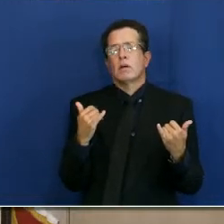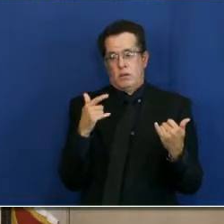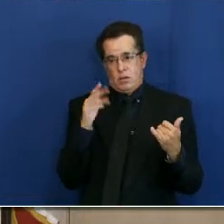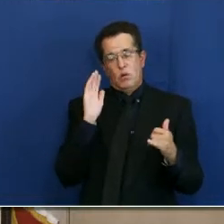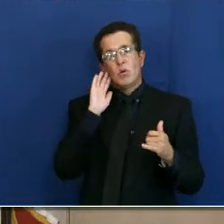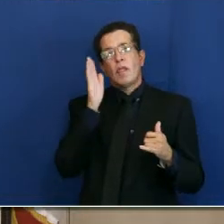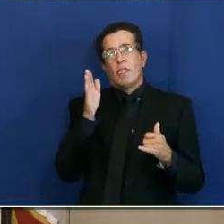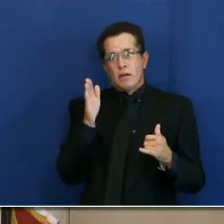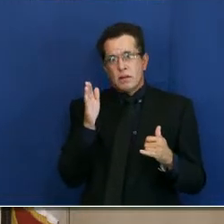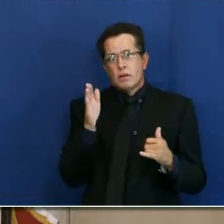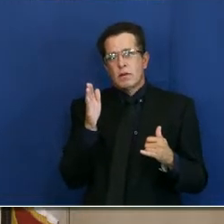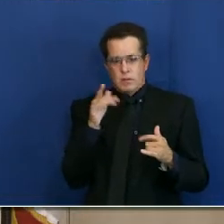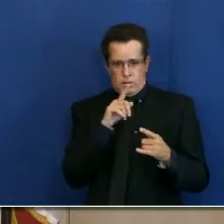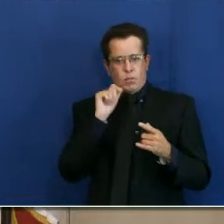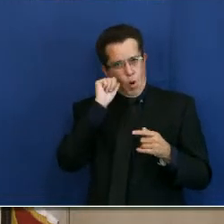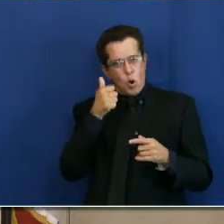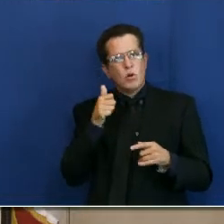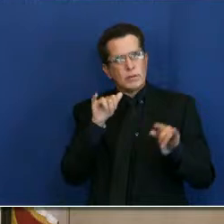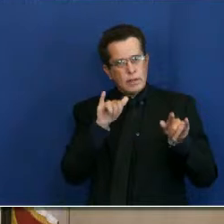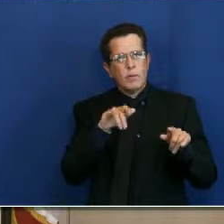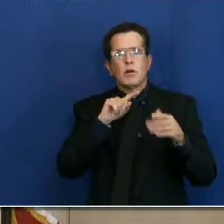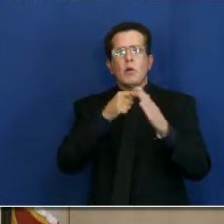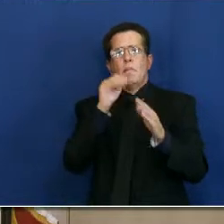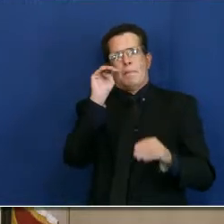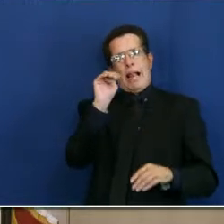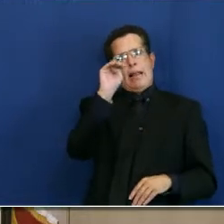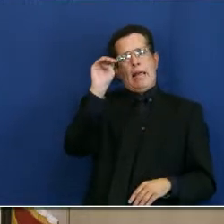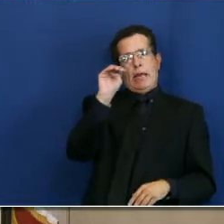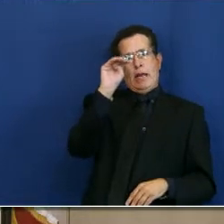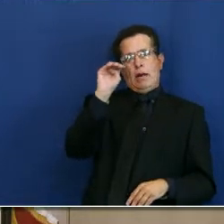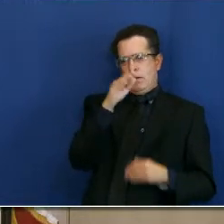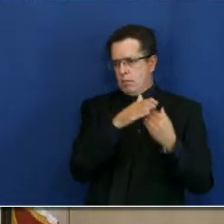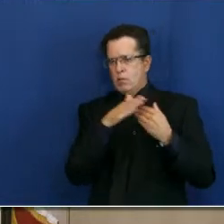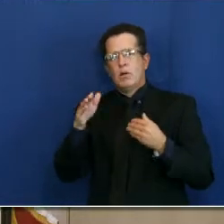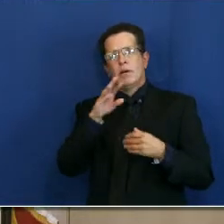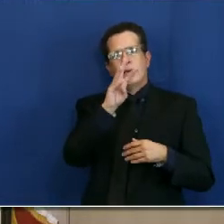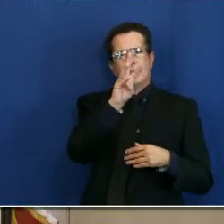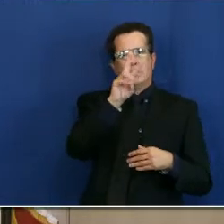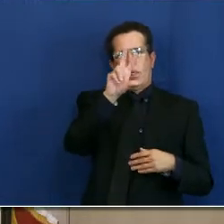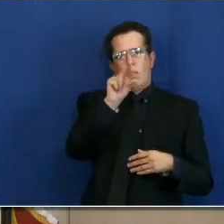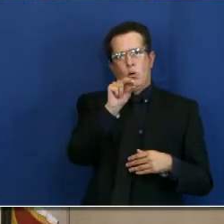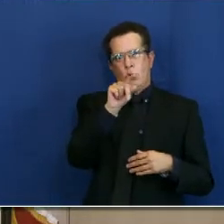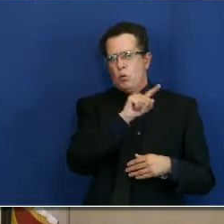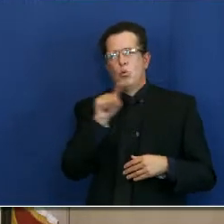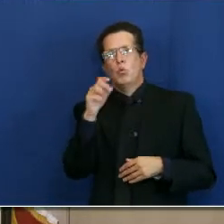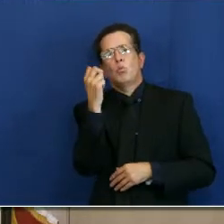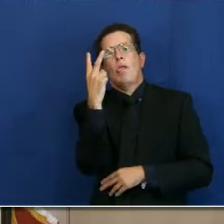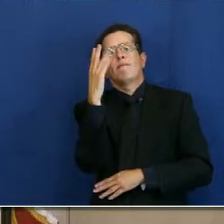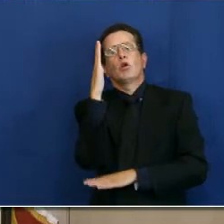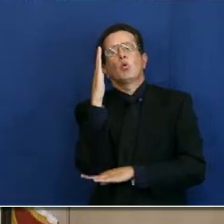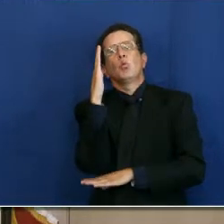That'll be the hours through tomorrow, and then starting on Monday, we're going to start from 6:30 to 12 noon.